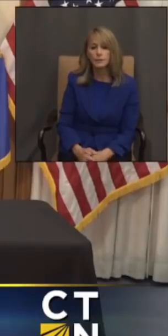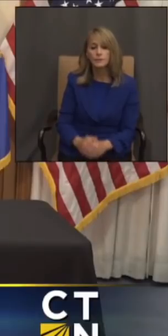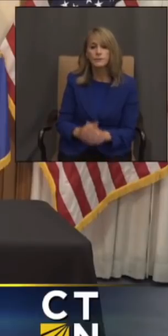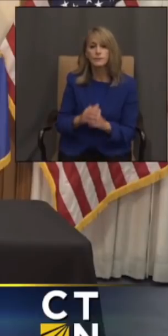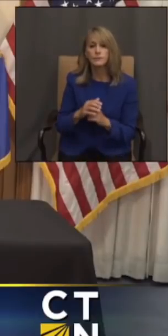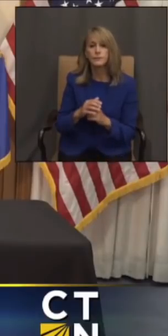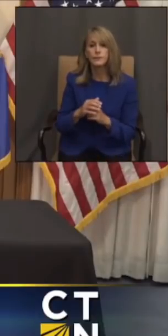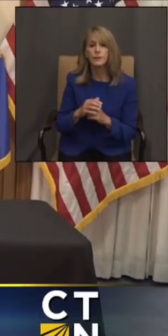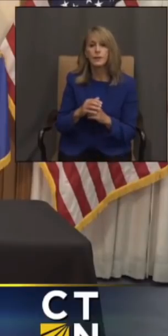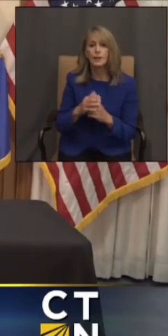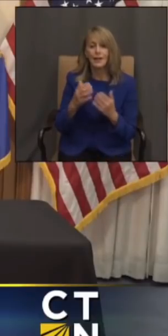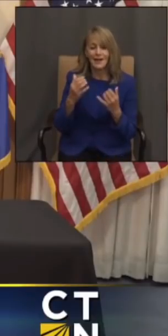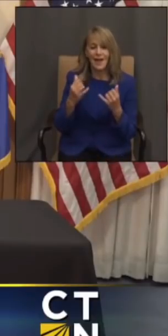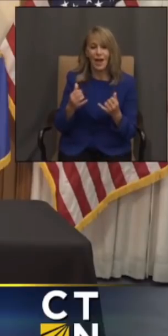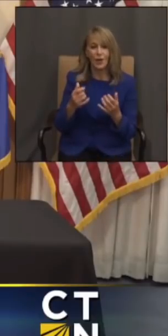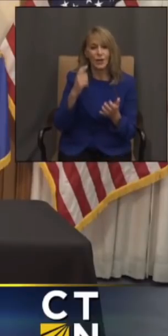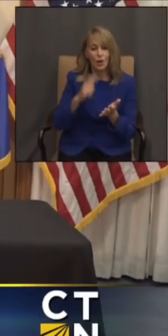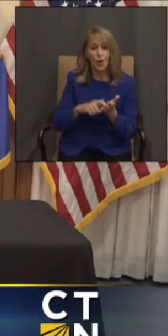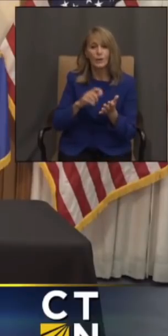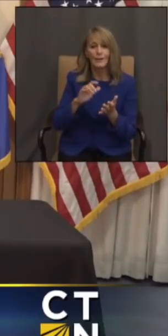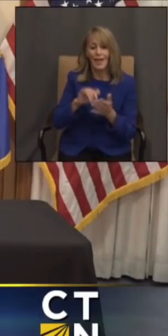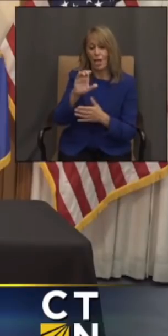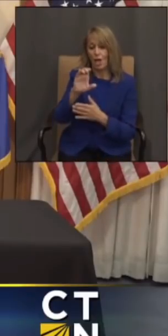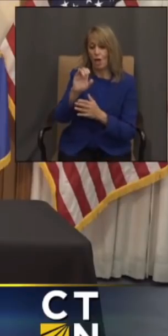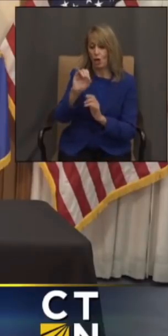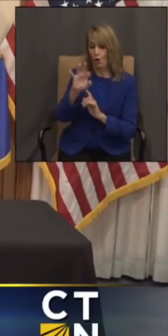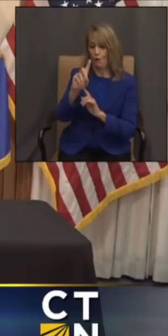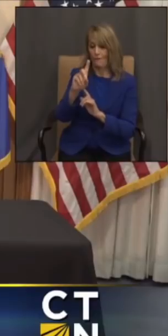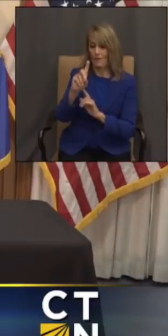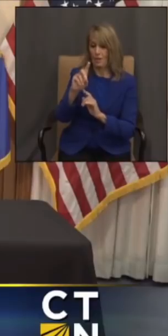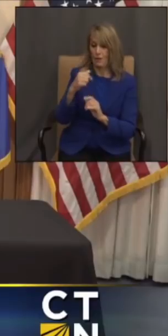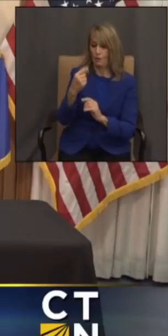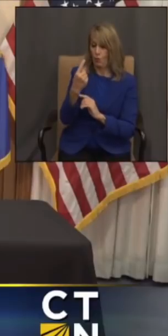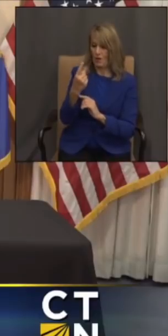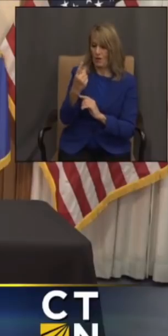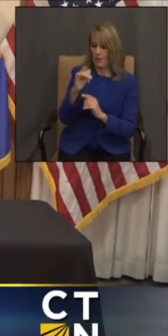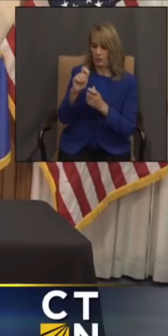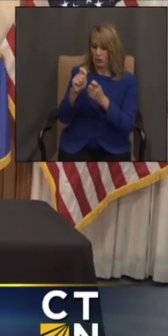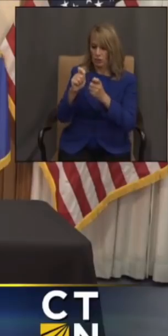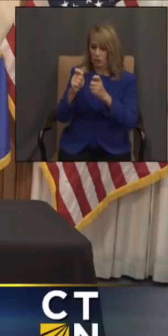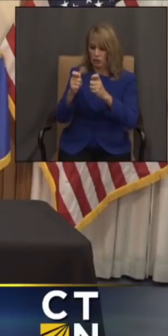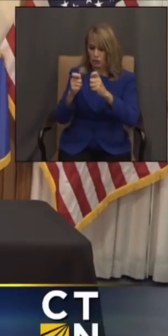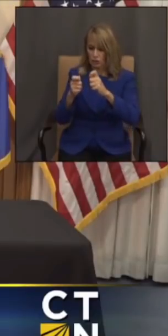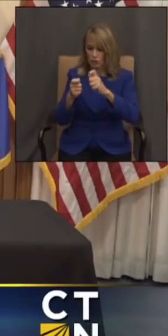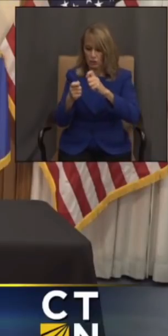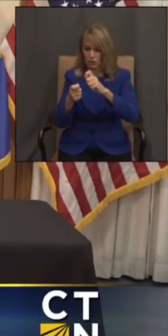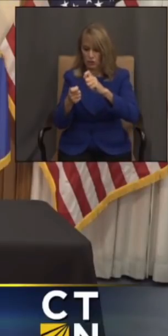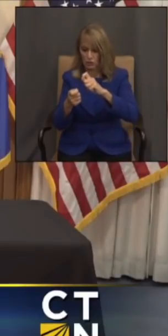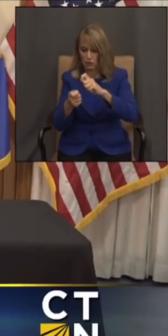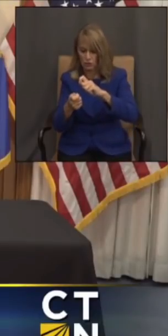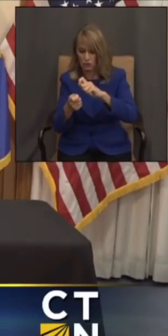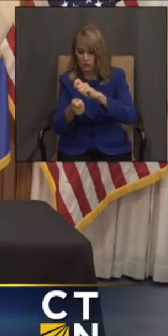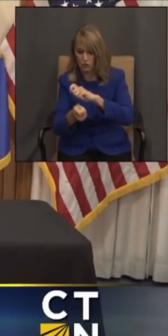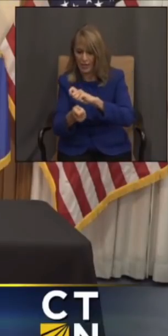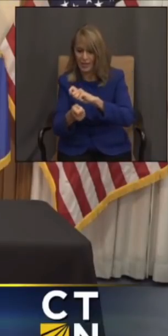cases of variants here in Connecticut. Almost 300 more cases